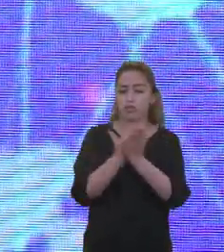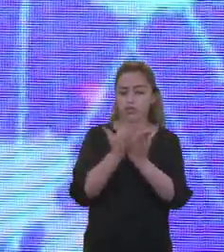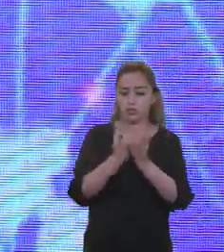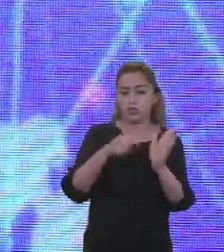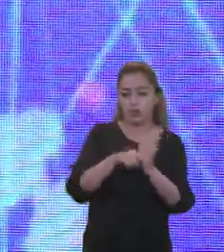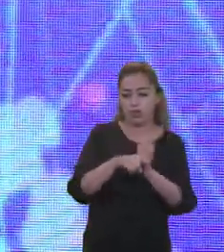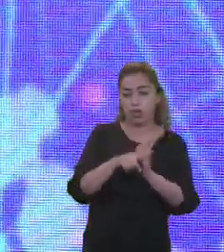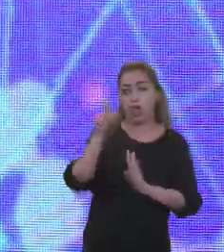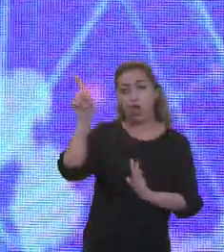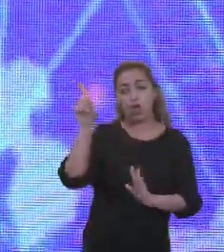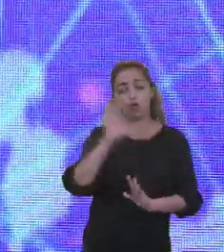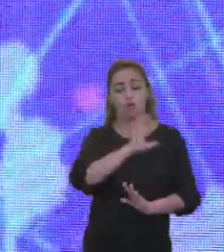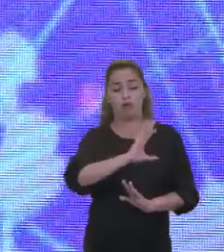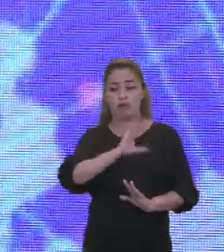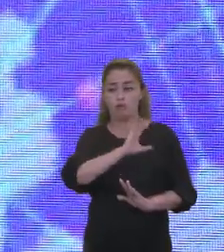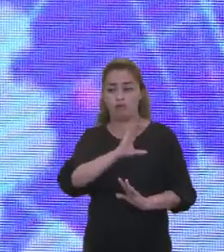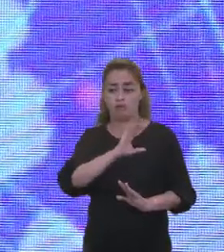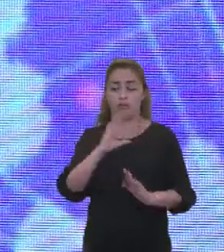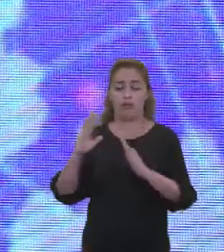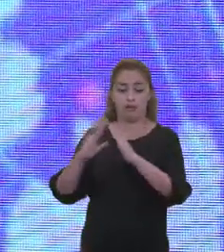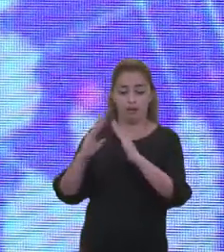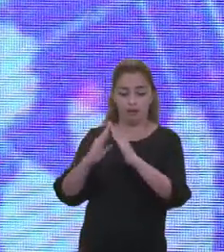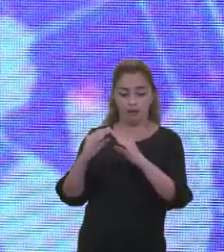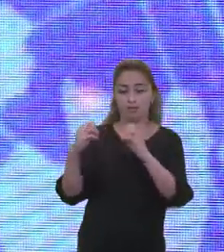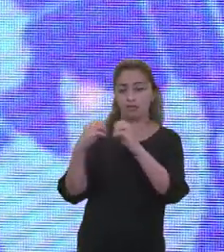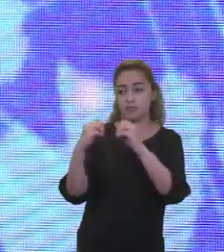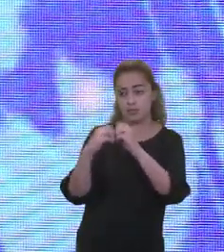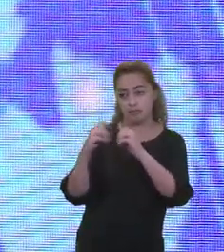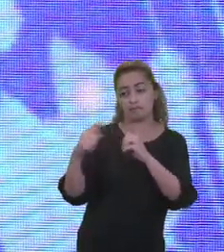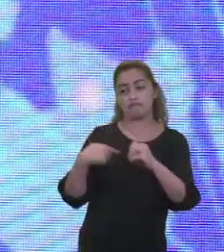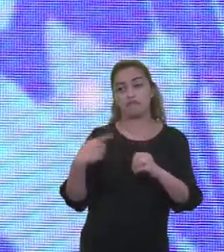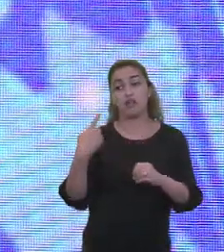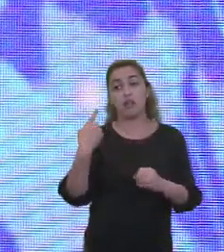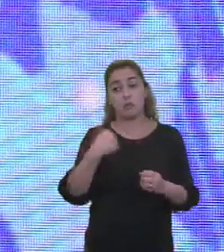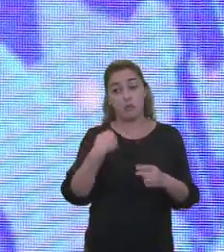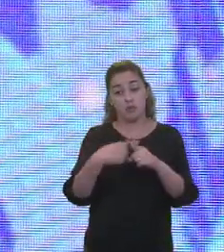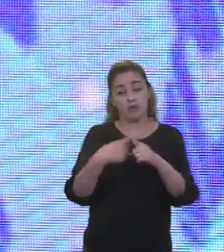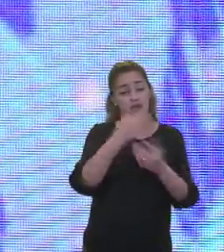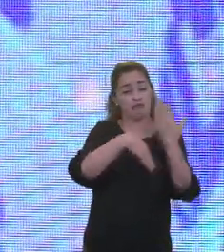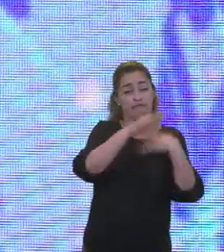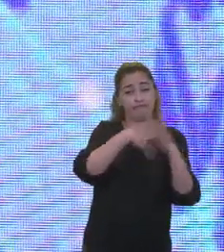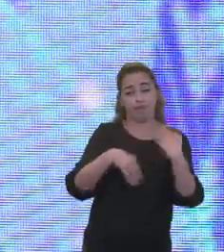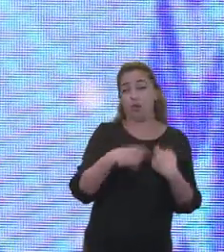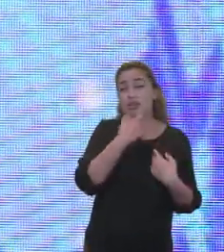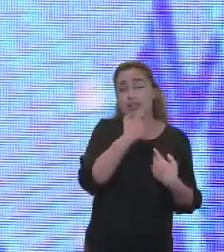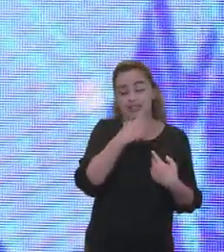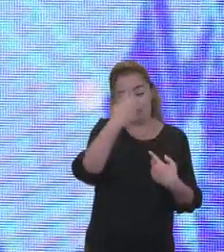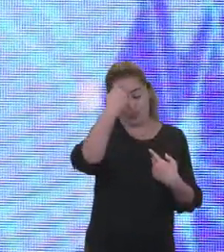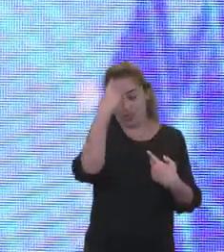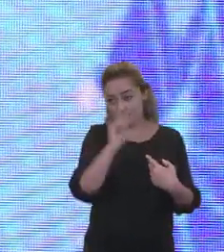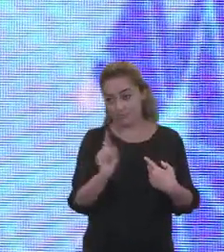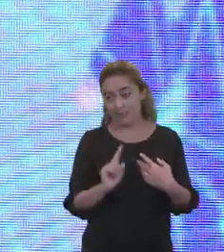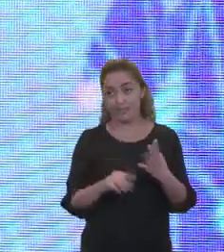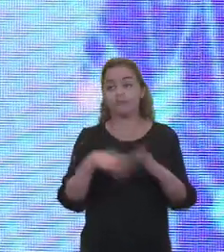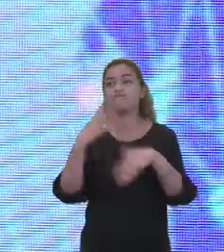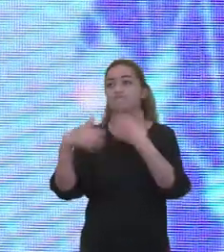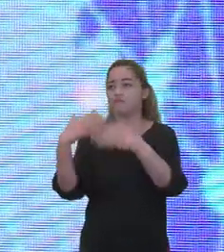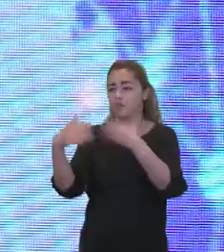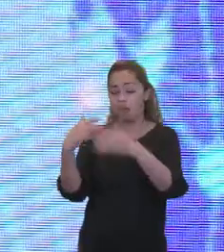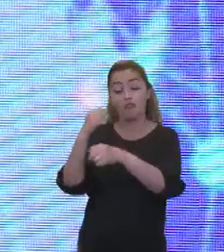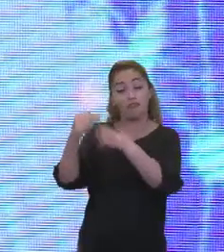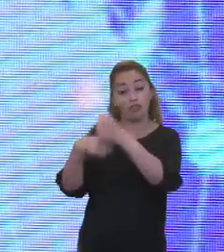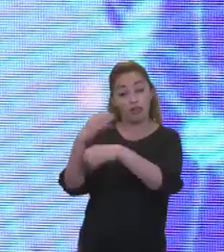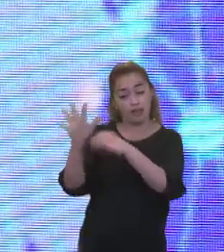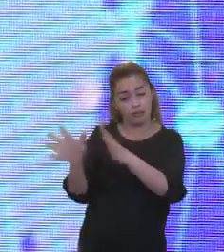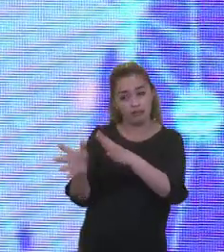We spent a year and a half in Canada. I went to Vancouver Island in the Pacific Coast, Canada. And when I came back,